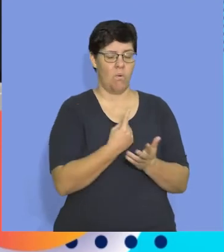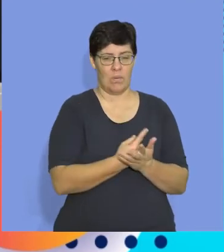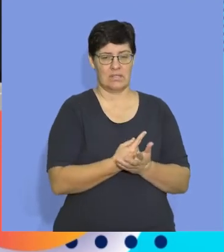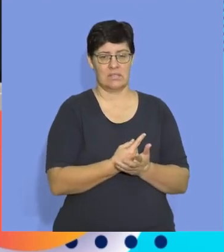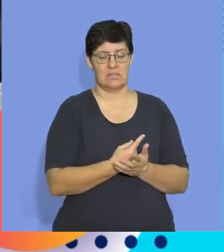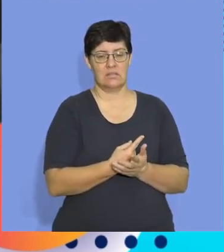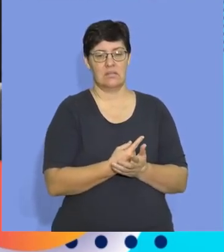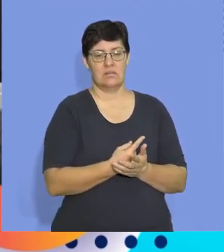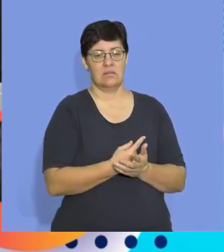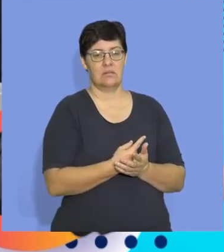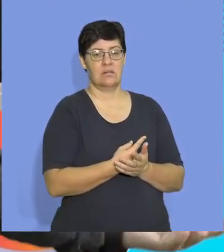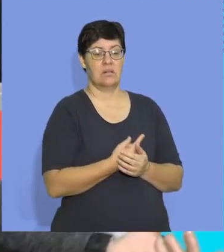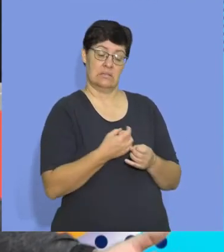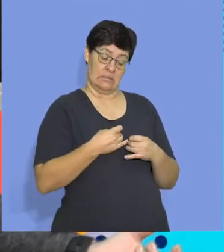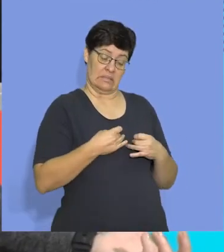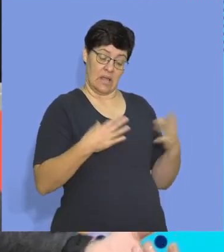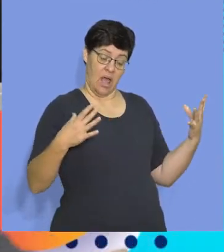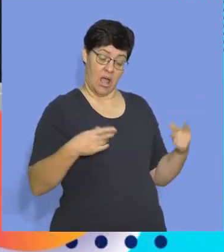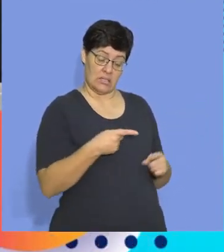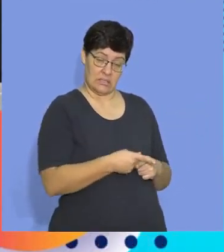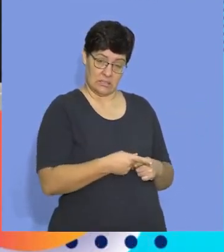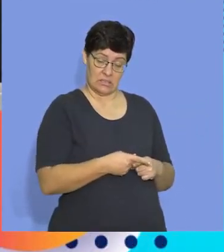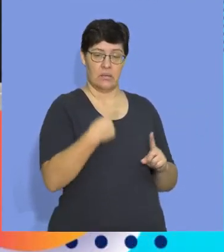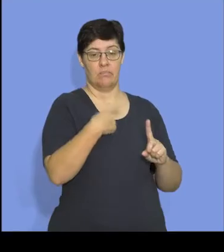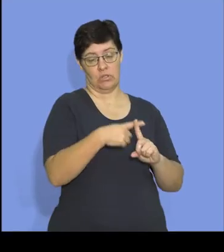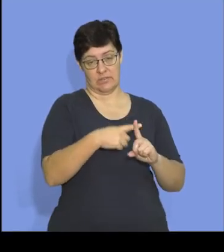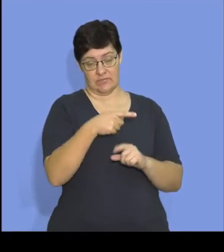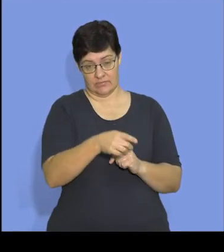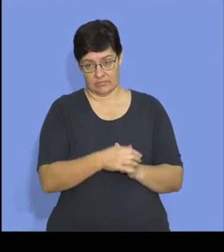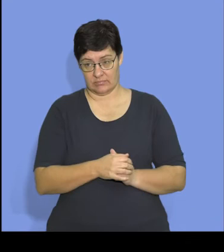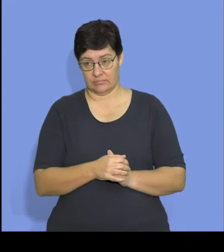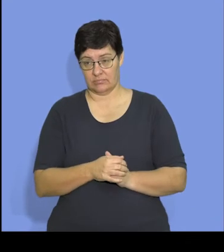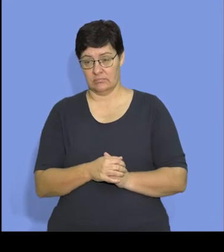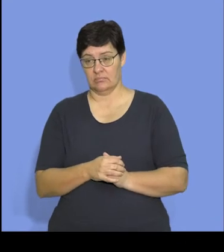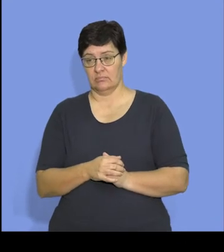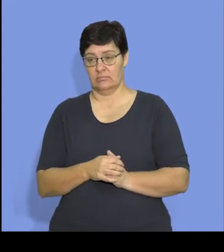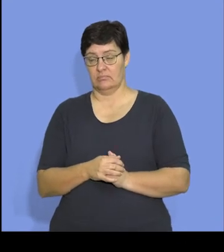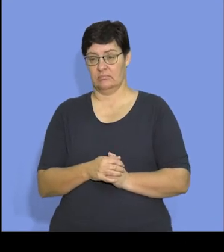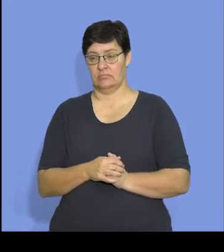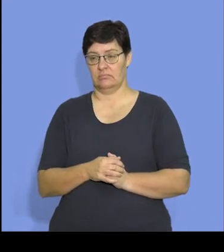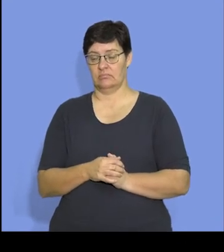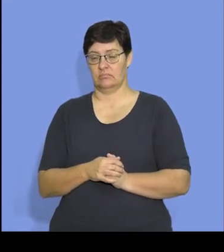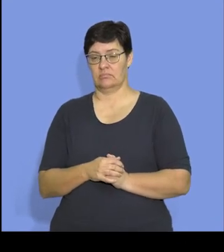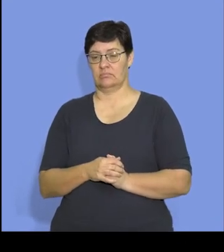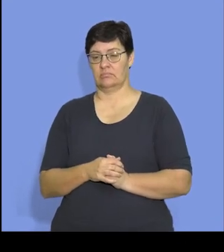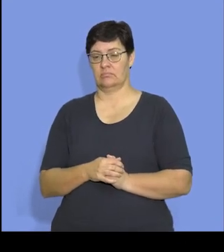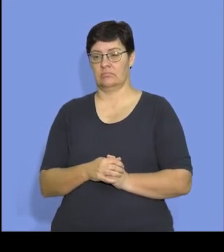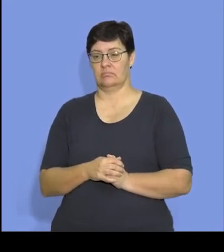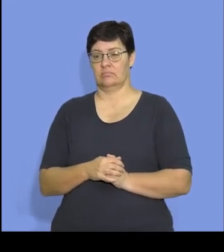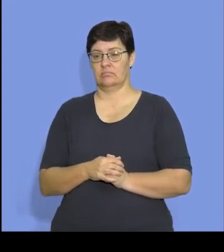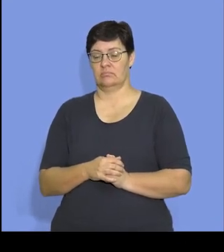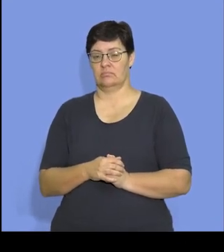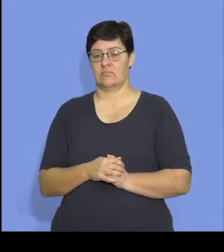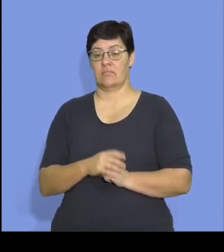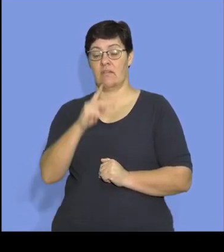take original direction as positive. So here we go. My